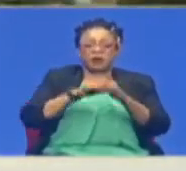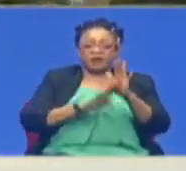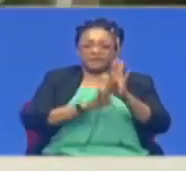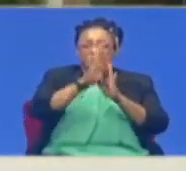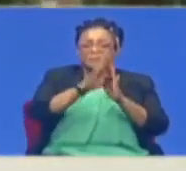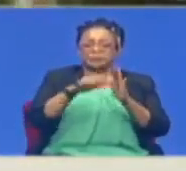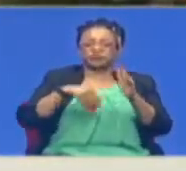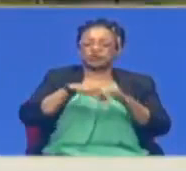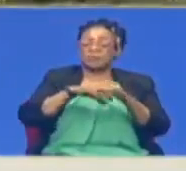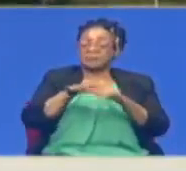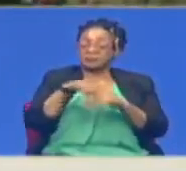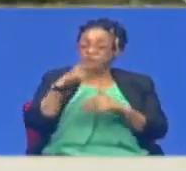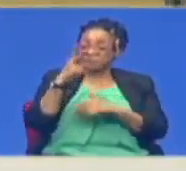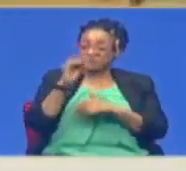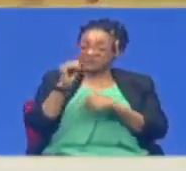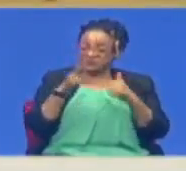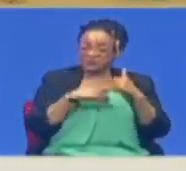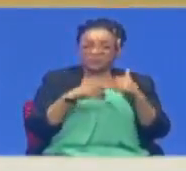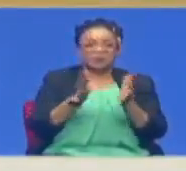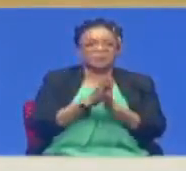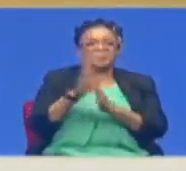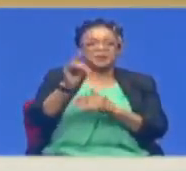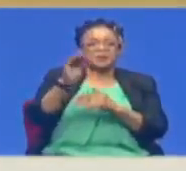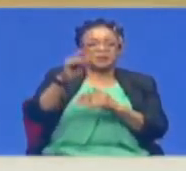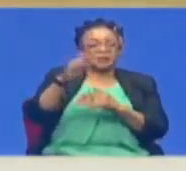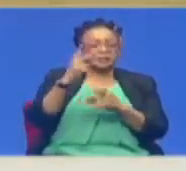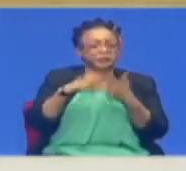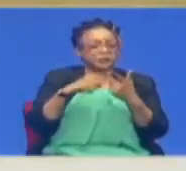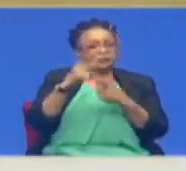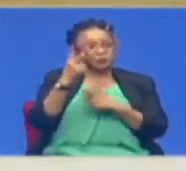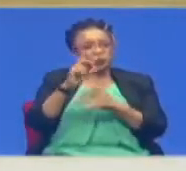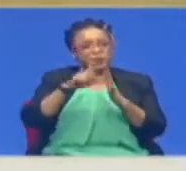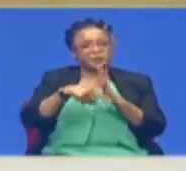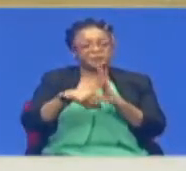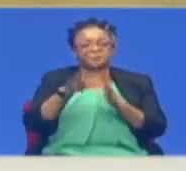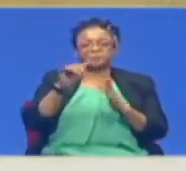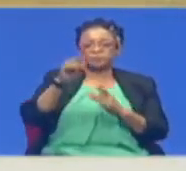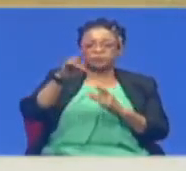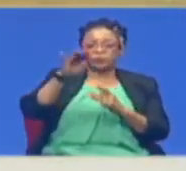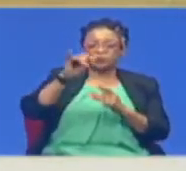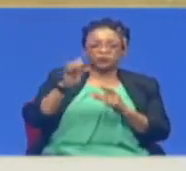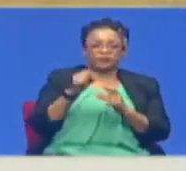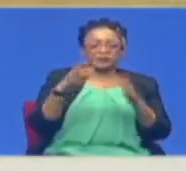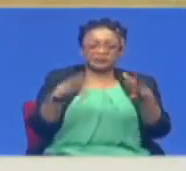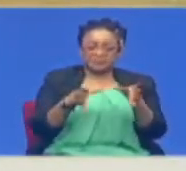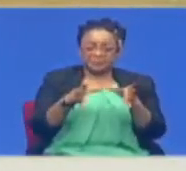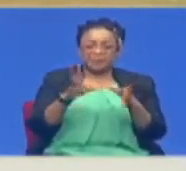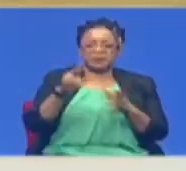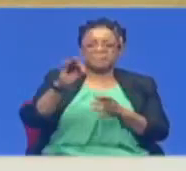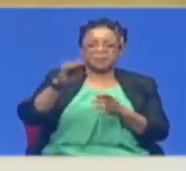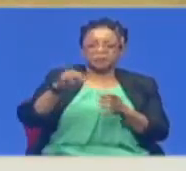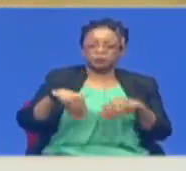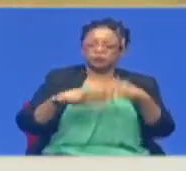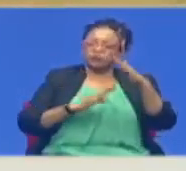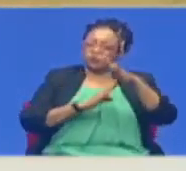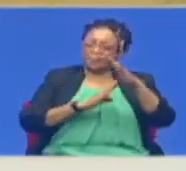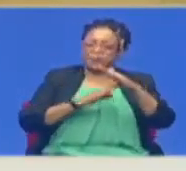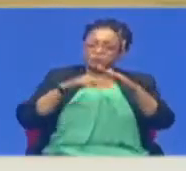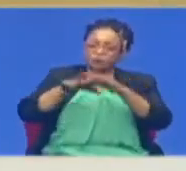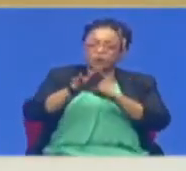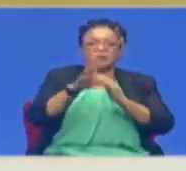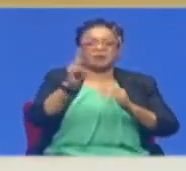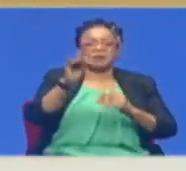in 2017 and the Kadenge Cup 2 years later. Yusuf's teammate Ramadan Mosha was awarded top scorer at the Kadenge Cup